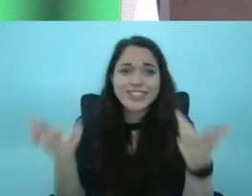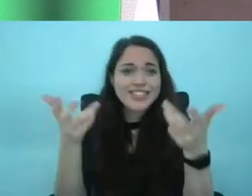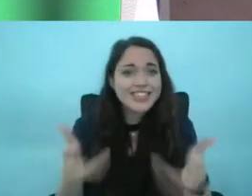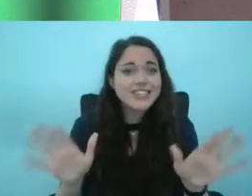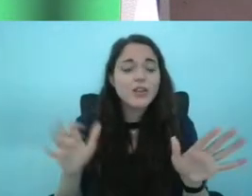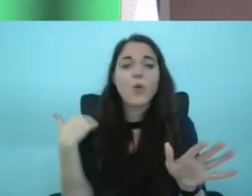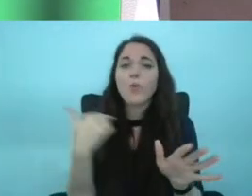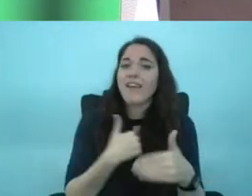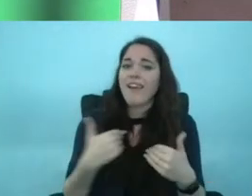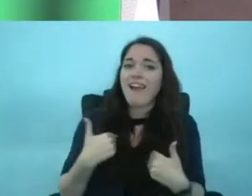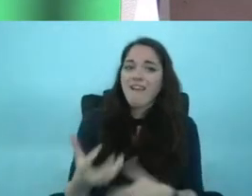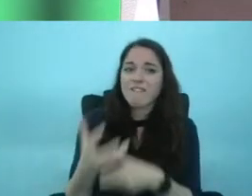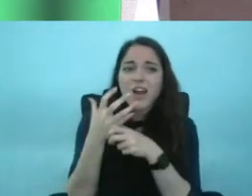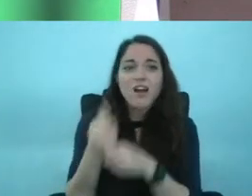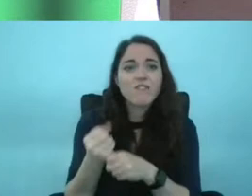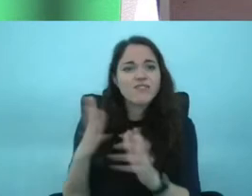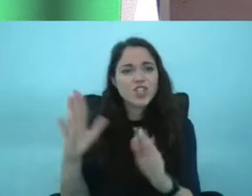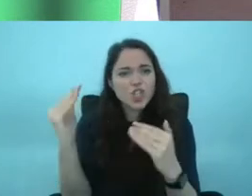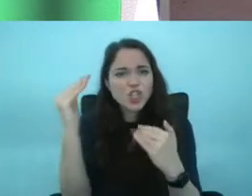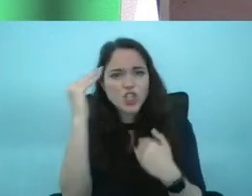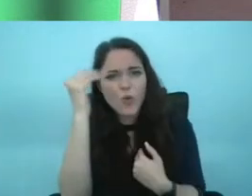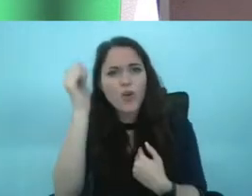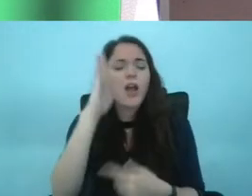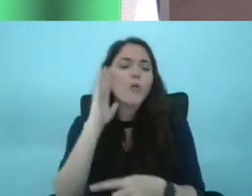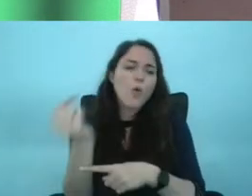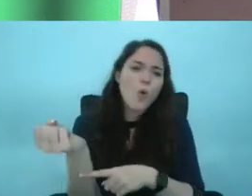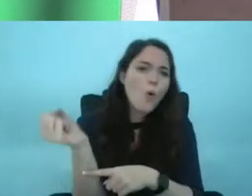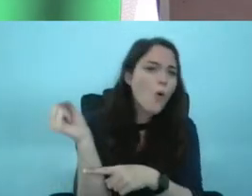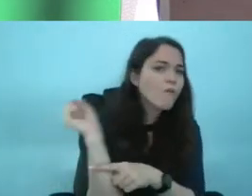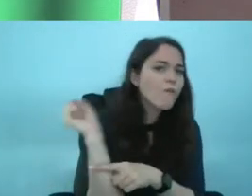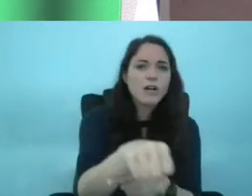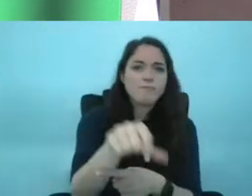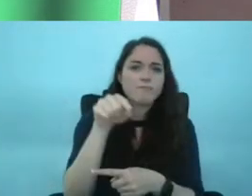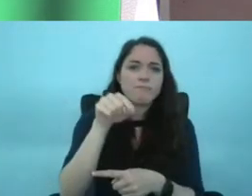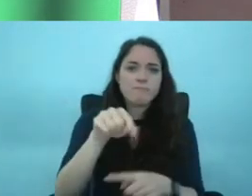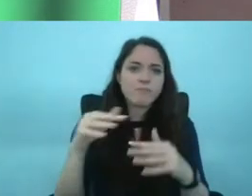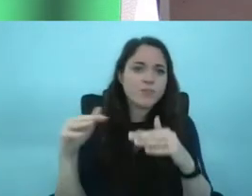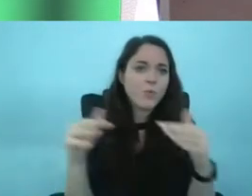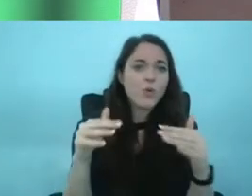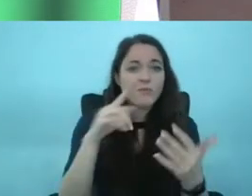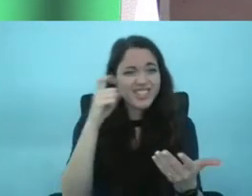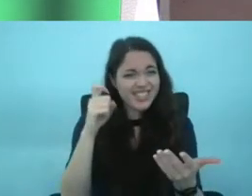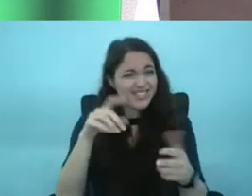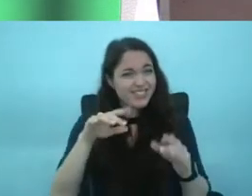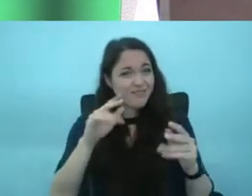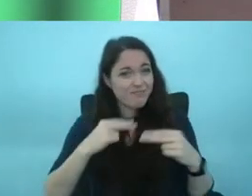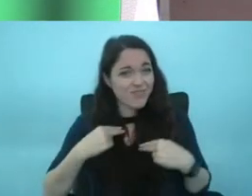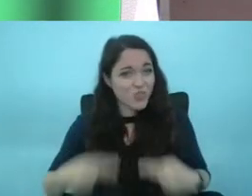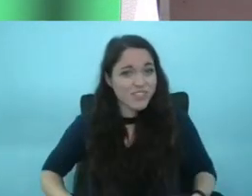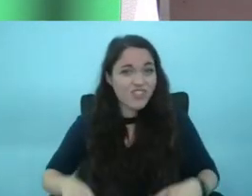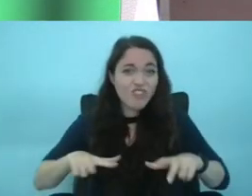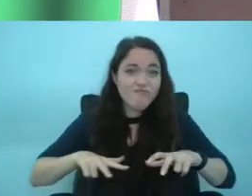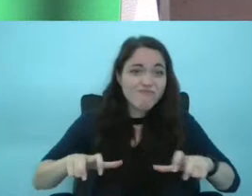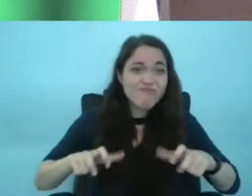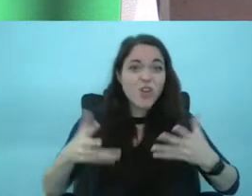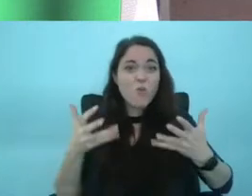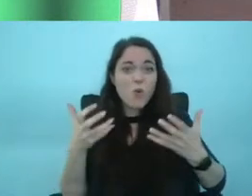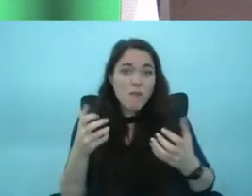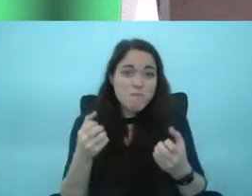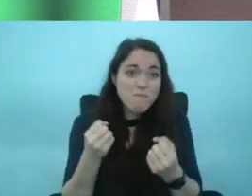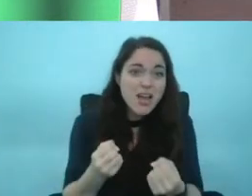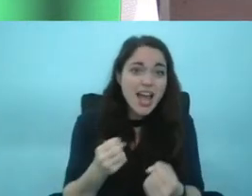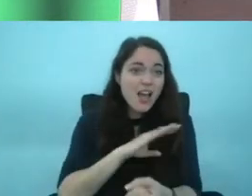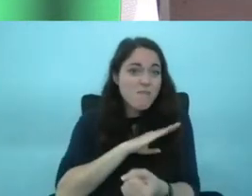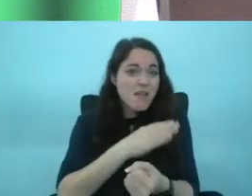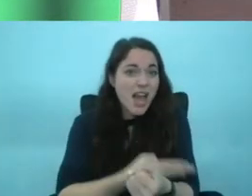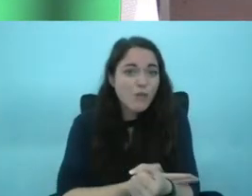God will ultimately prevail over the consequences of human greed, lust for power, oppression, and misuse